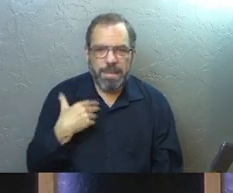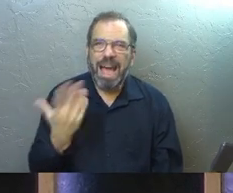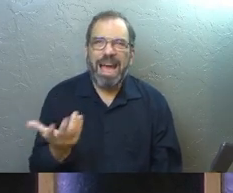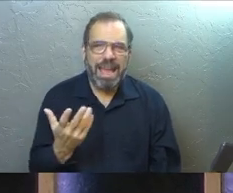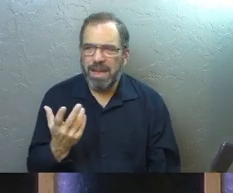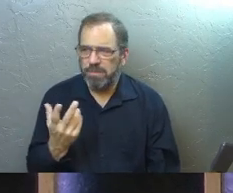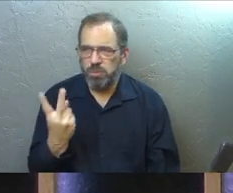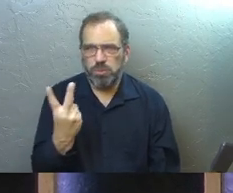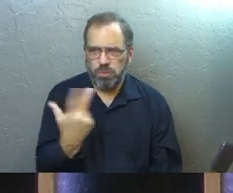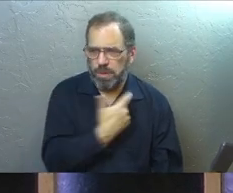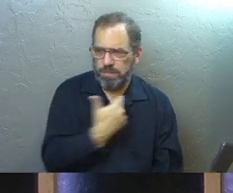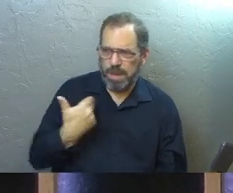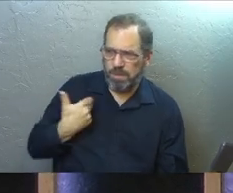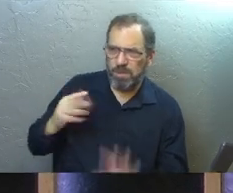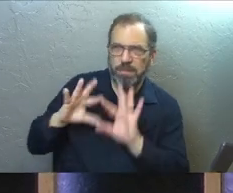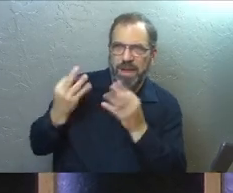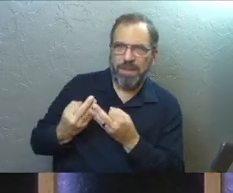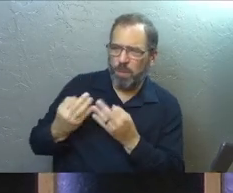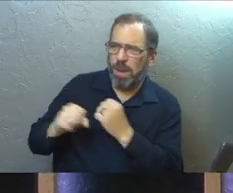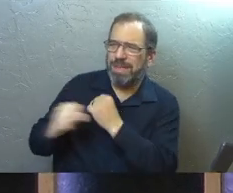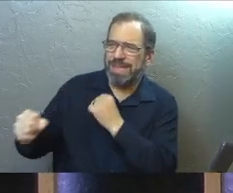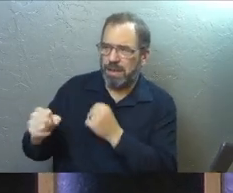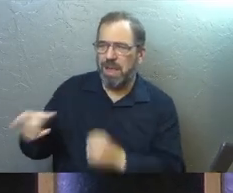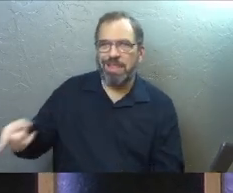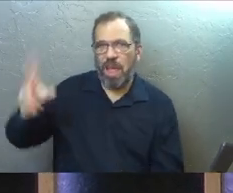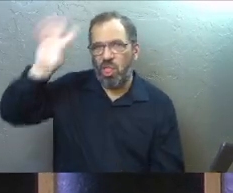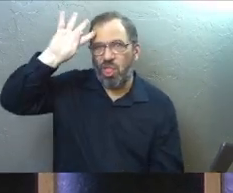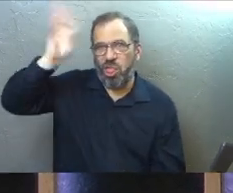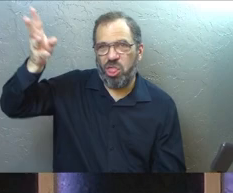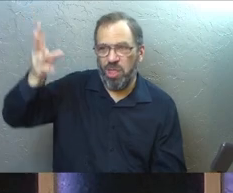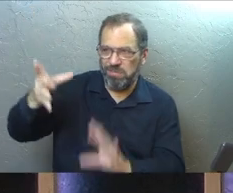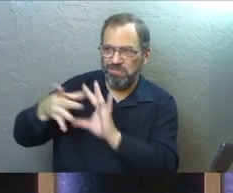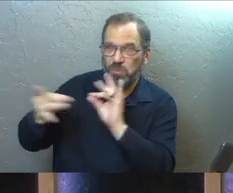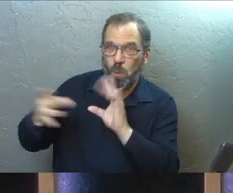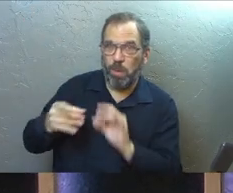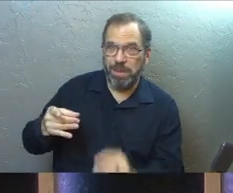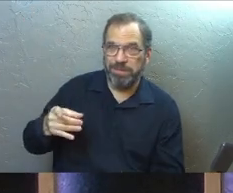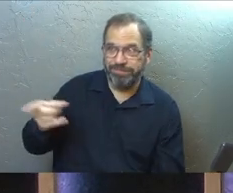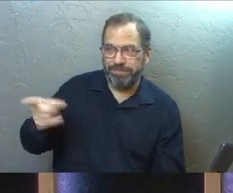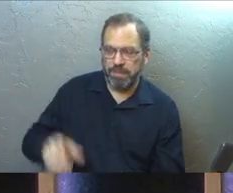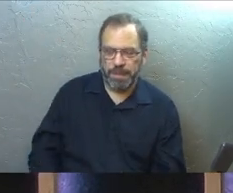I've got a couple of members of my extended family who make things up sometimes.